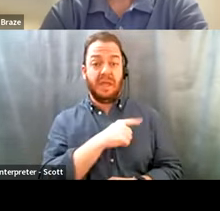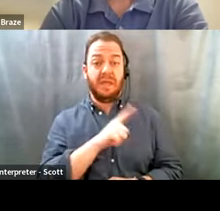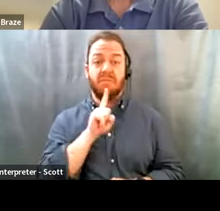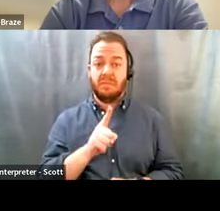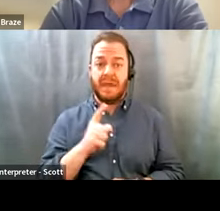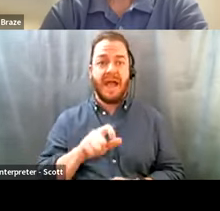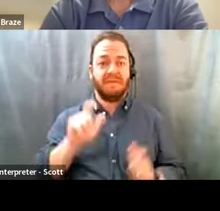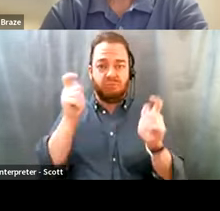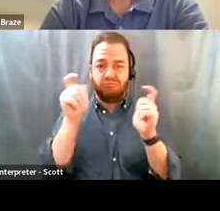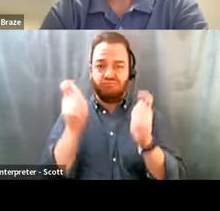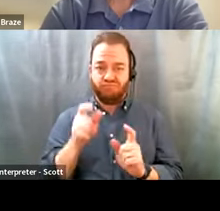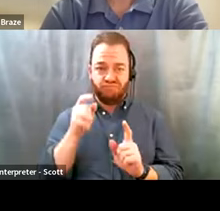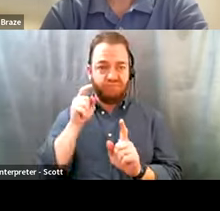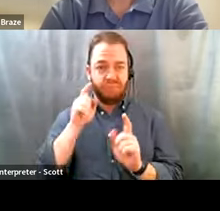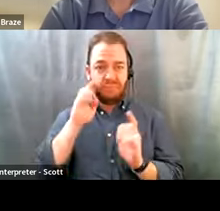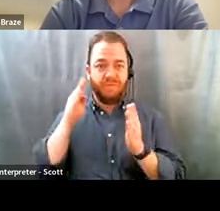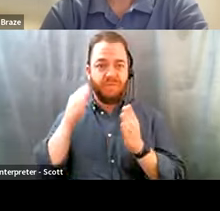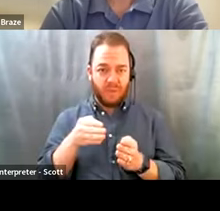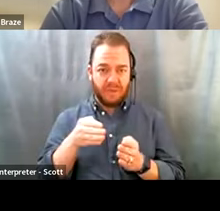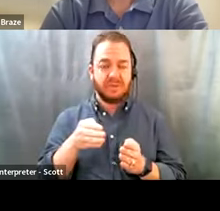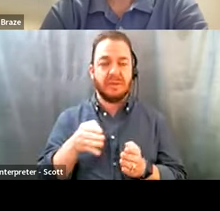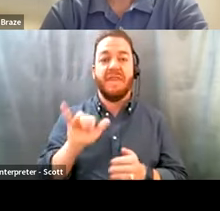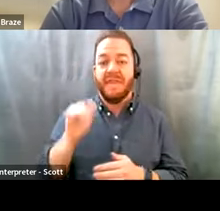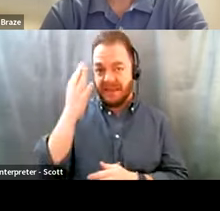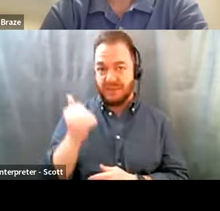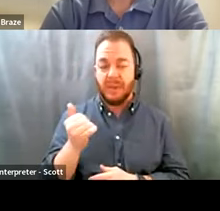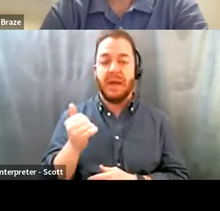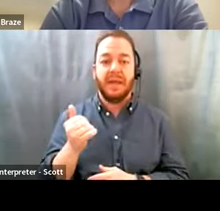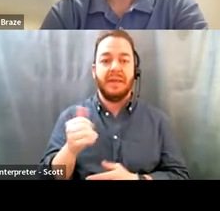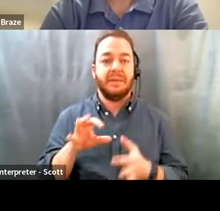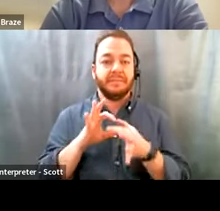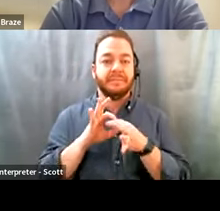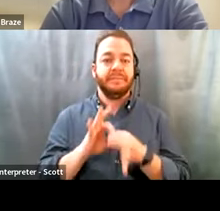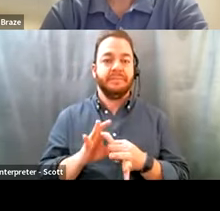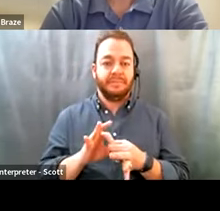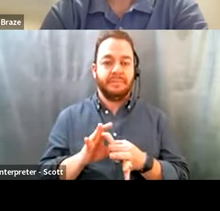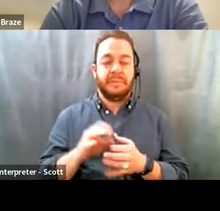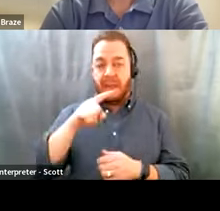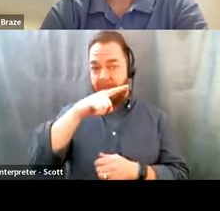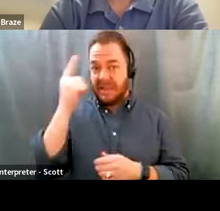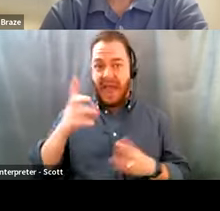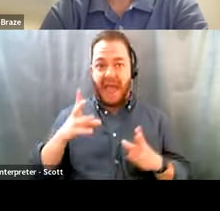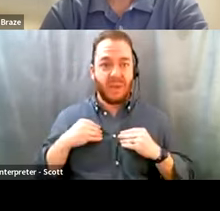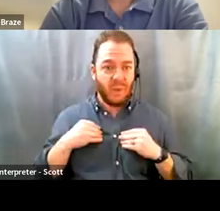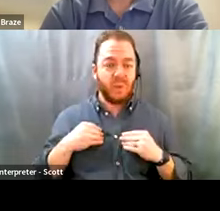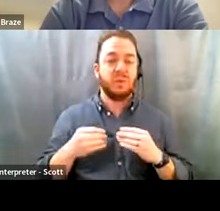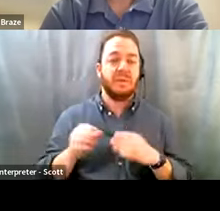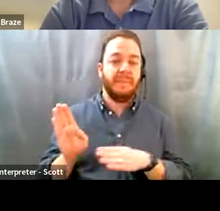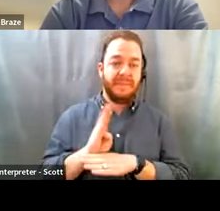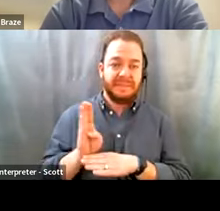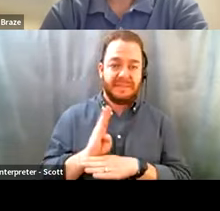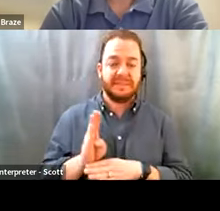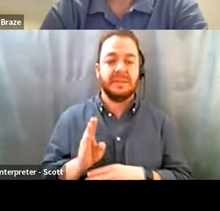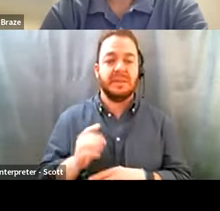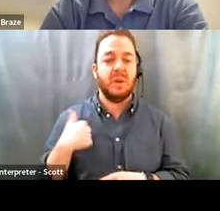had to narrow it down. And that's why it is around just Black. We felt like